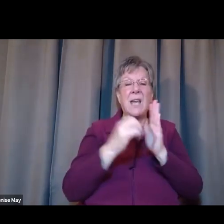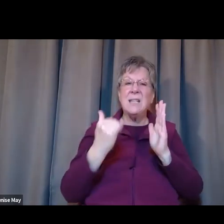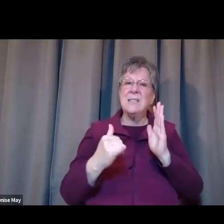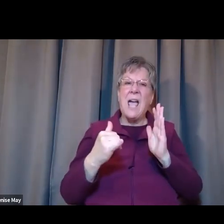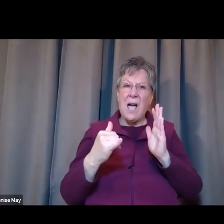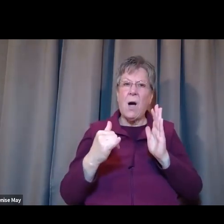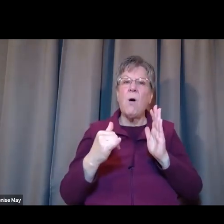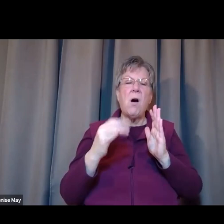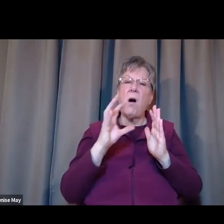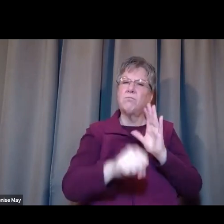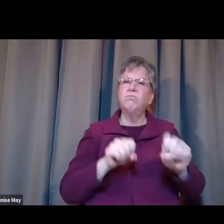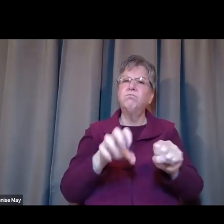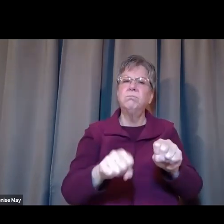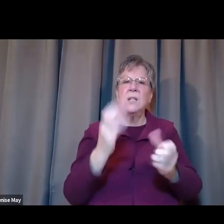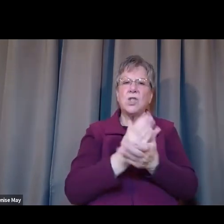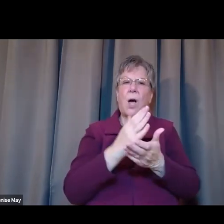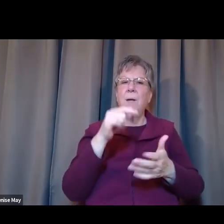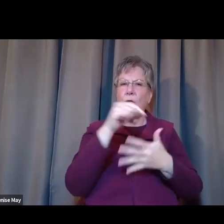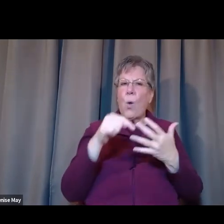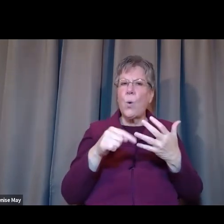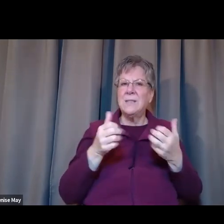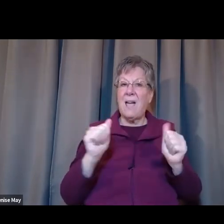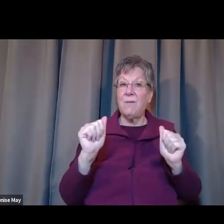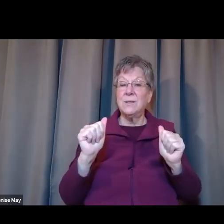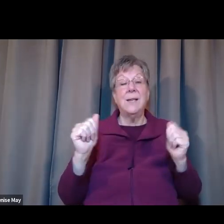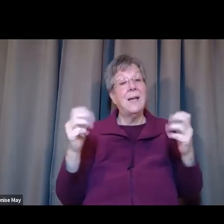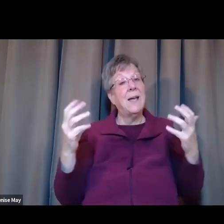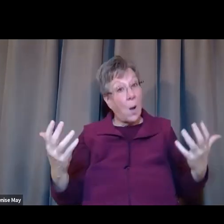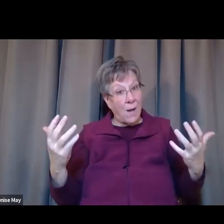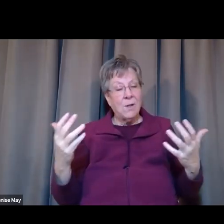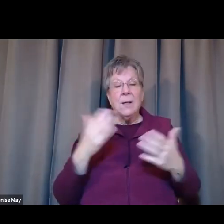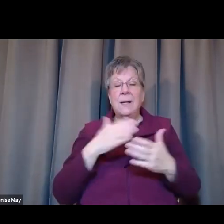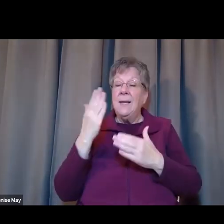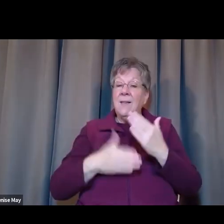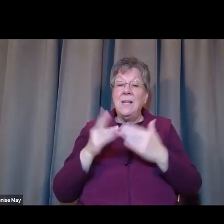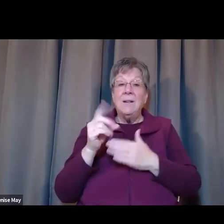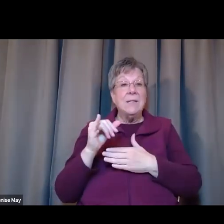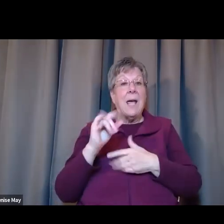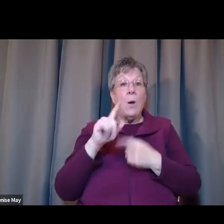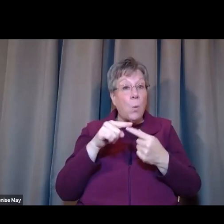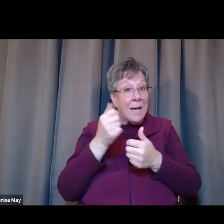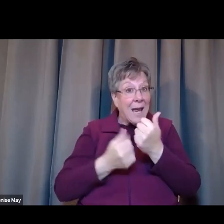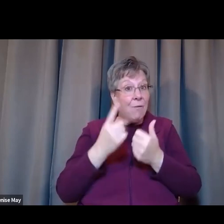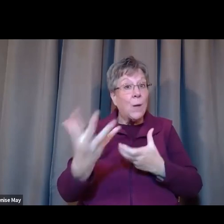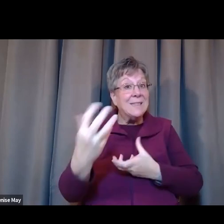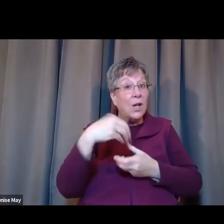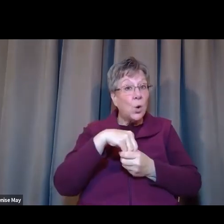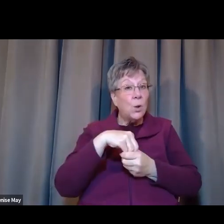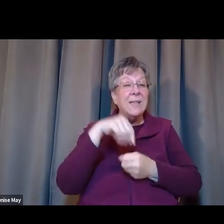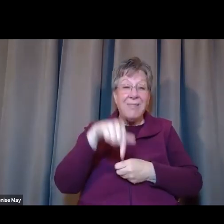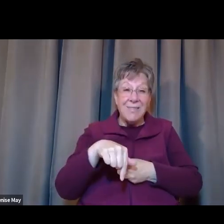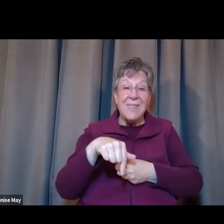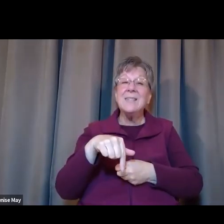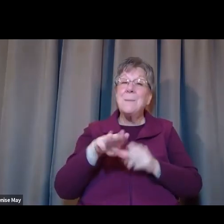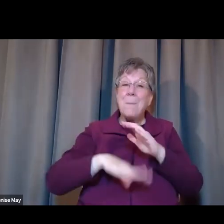on some of those efforts. However, at the end of the day, it's important to know that when everybody is included in this most fundamental